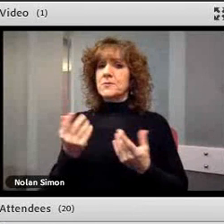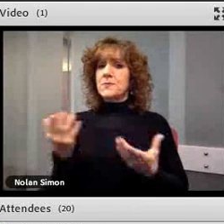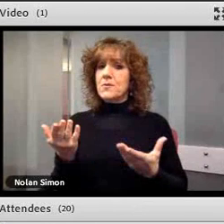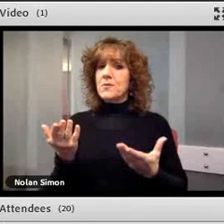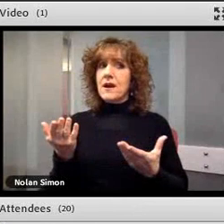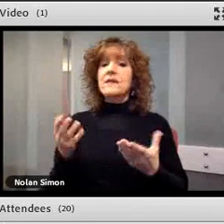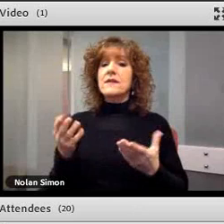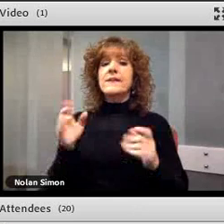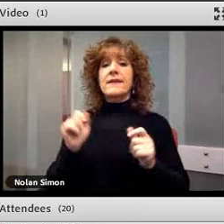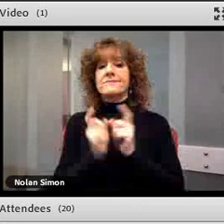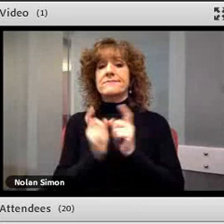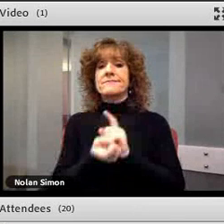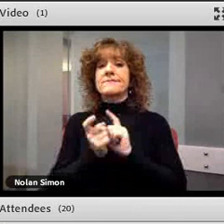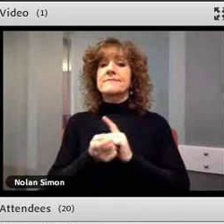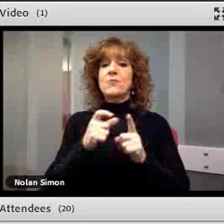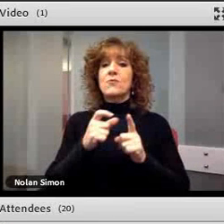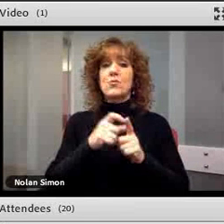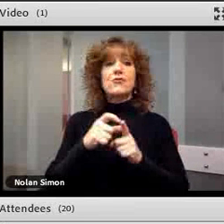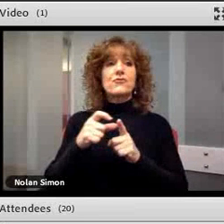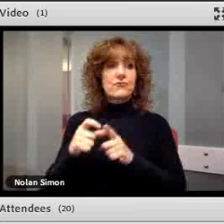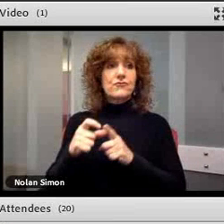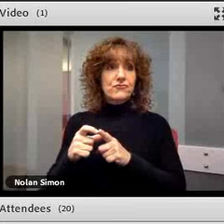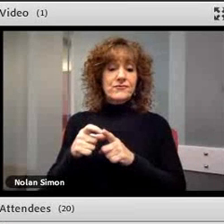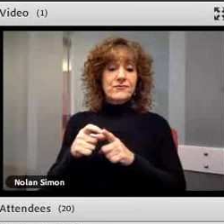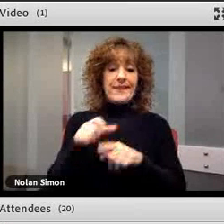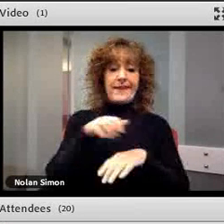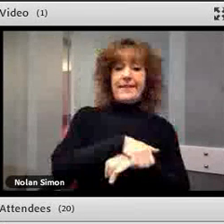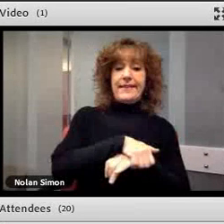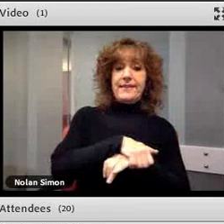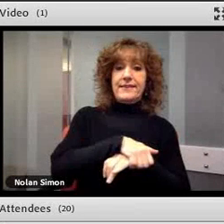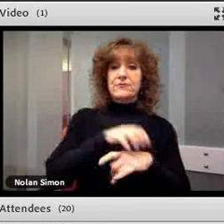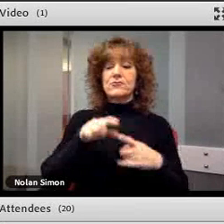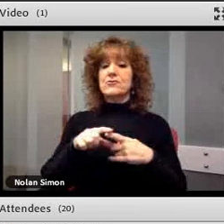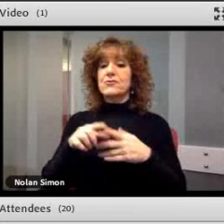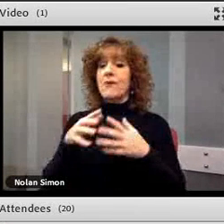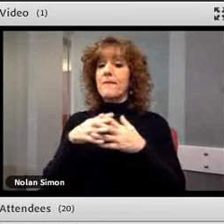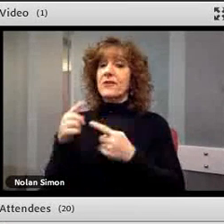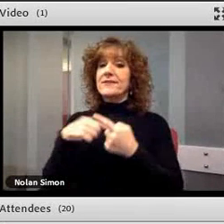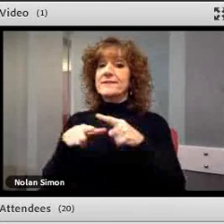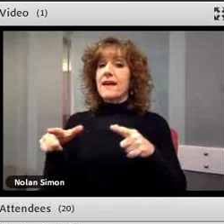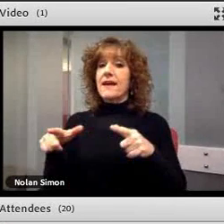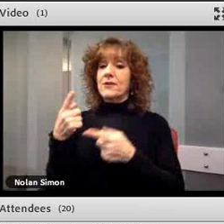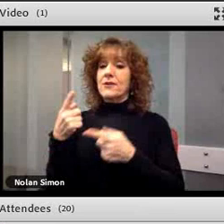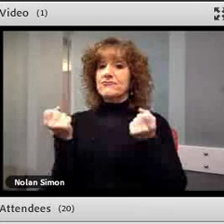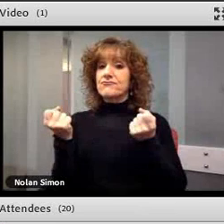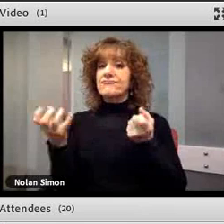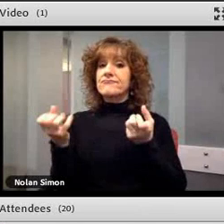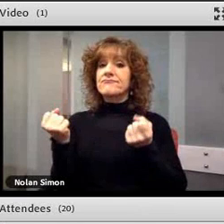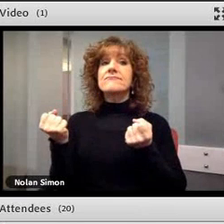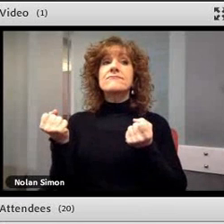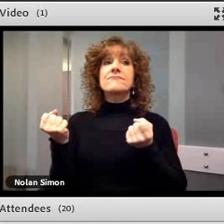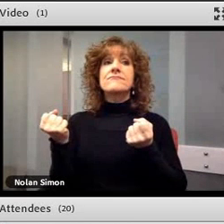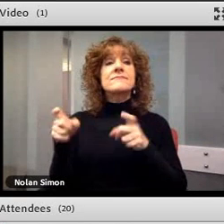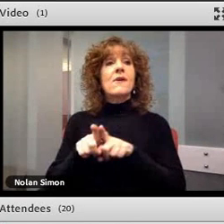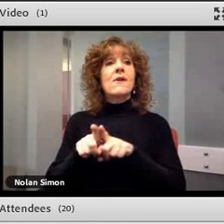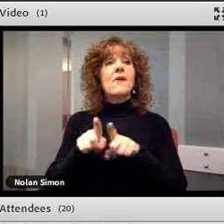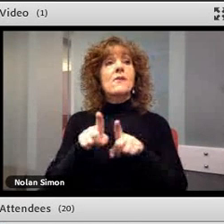translation of words from English to American Sign Language signs. And it also has